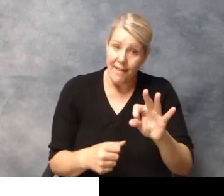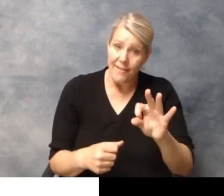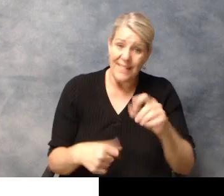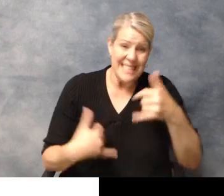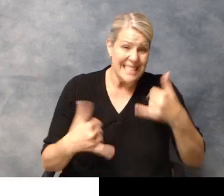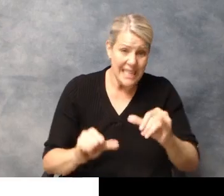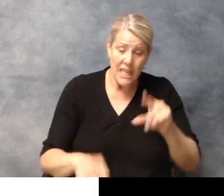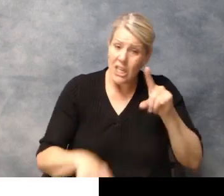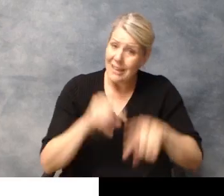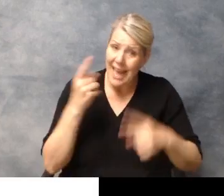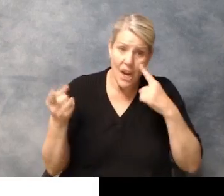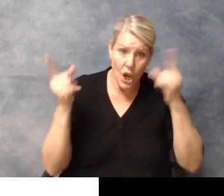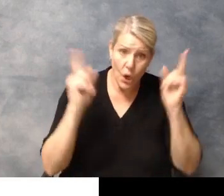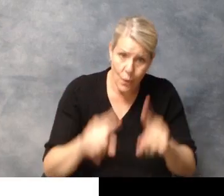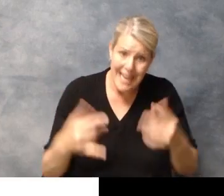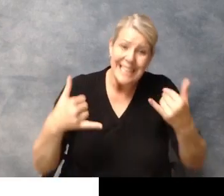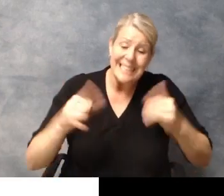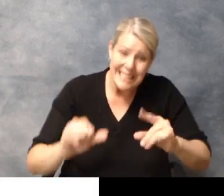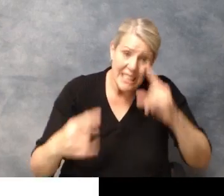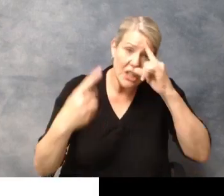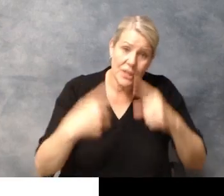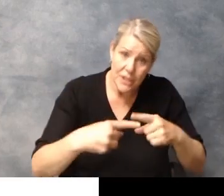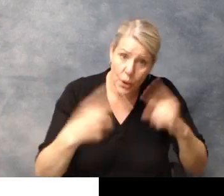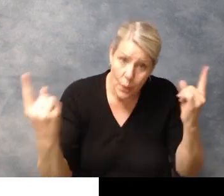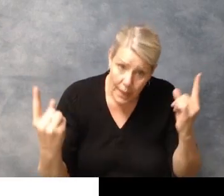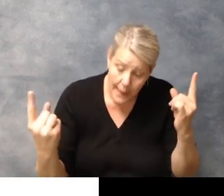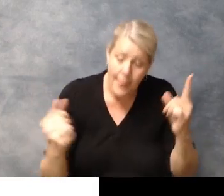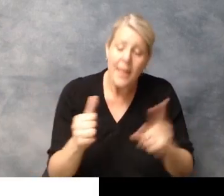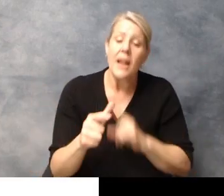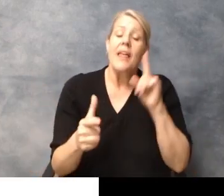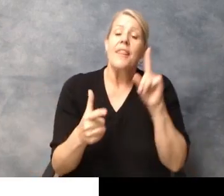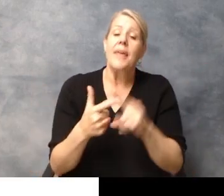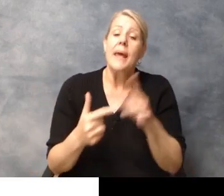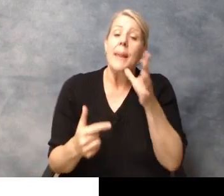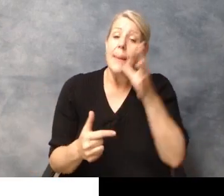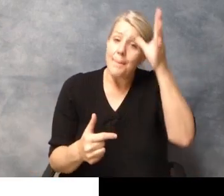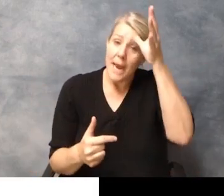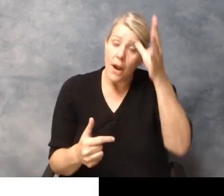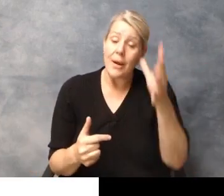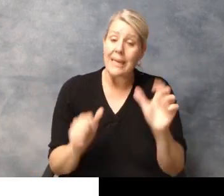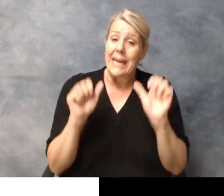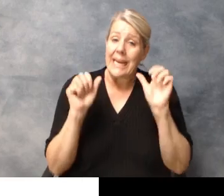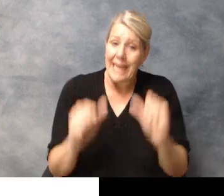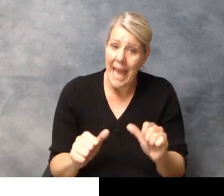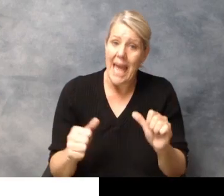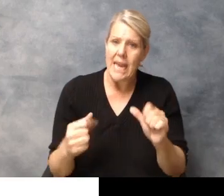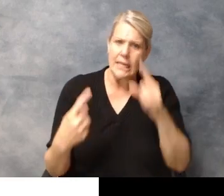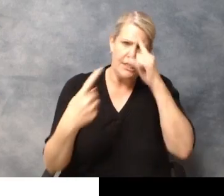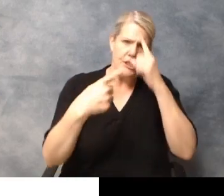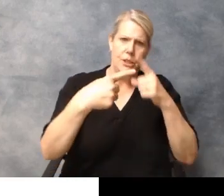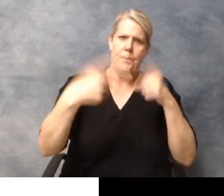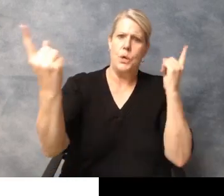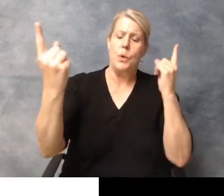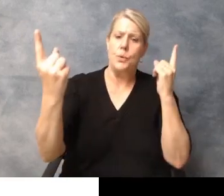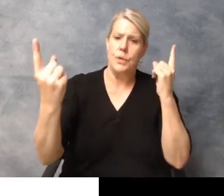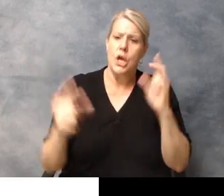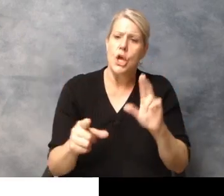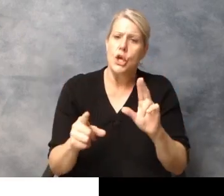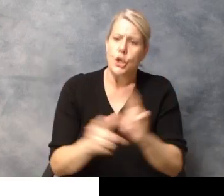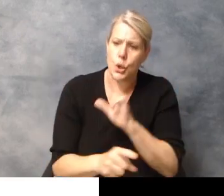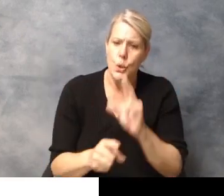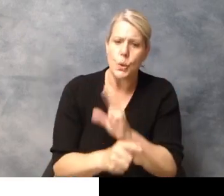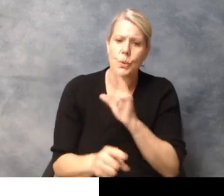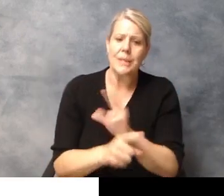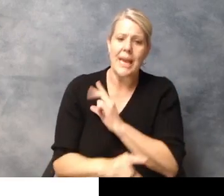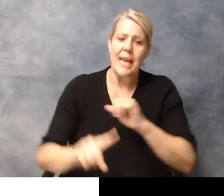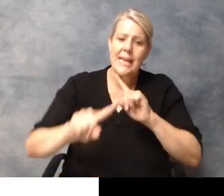the district has provided the parent with prior written notice, the parent may dispute the decision via any of the dispute